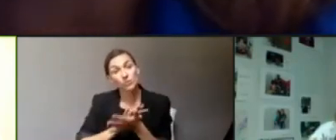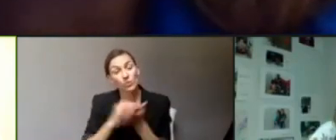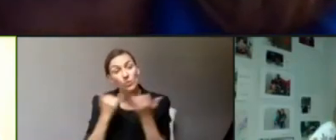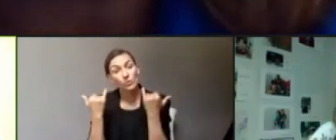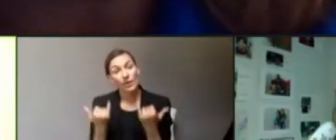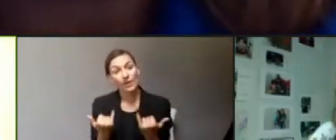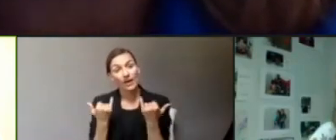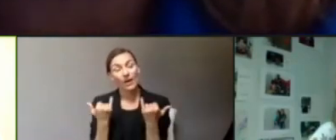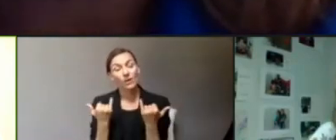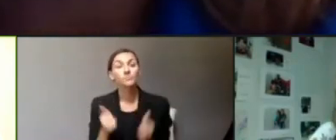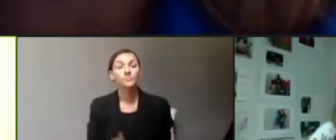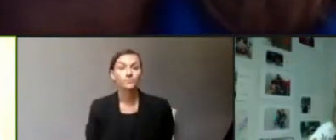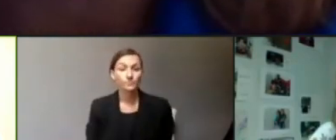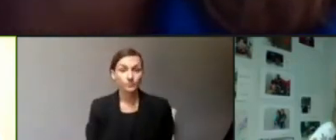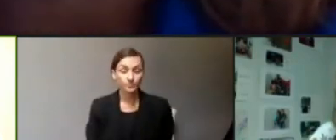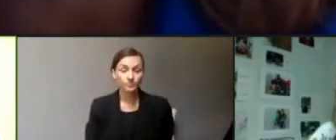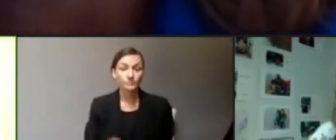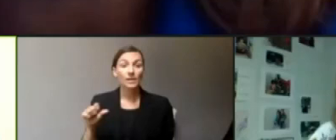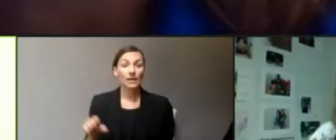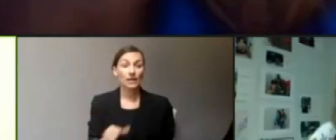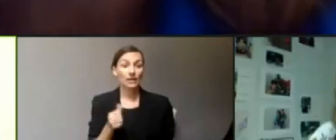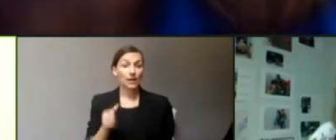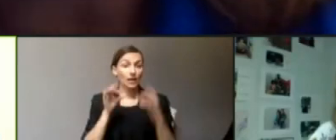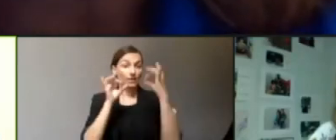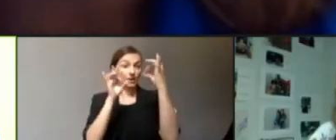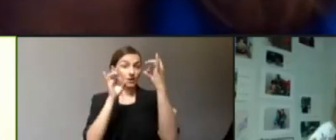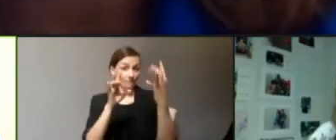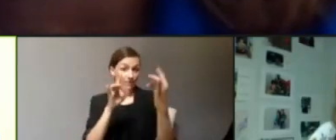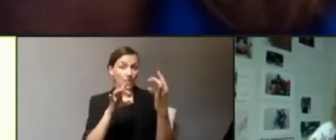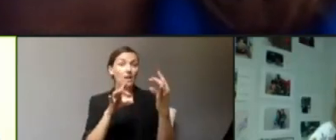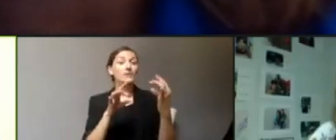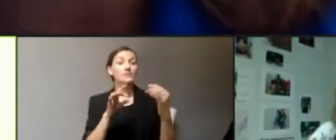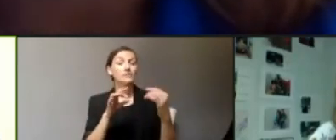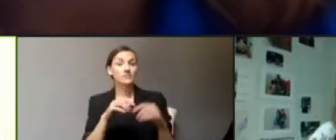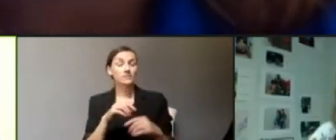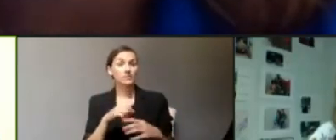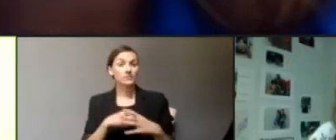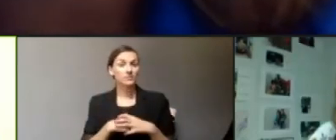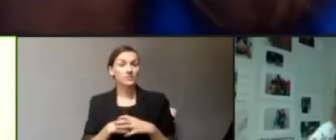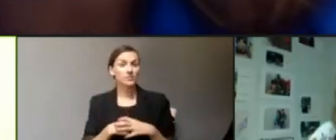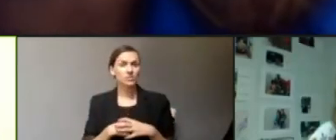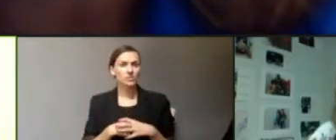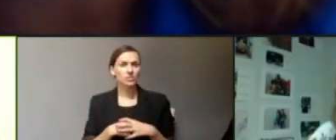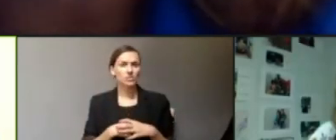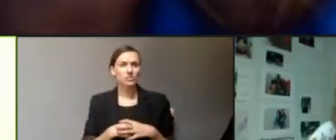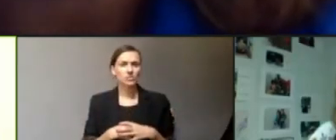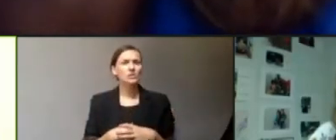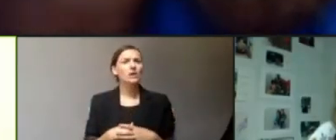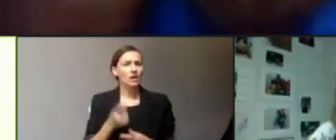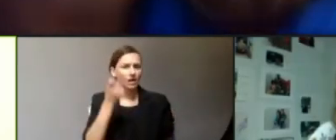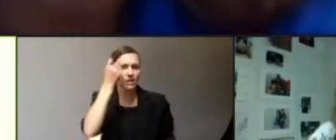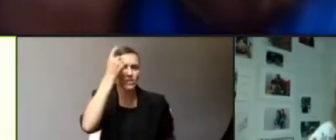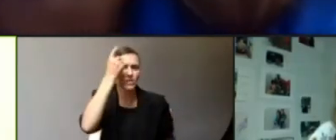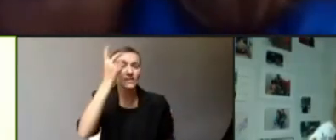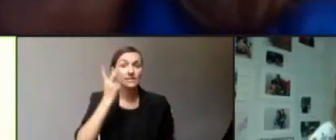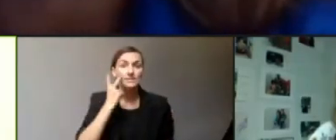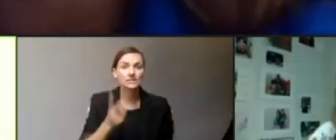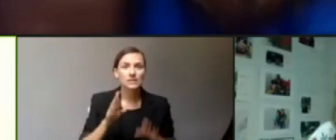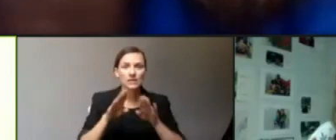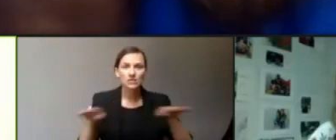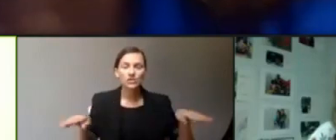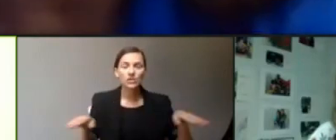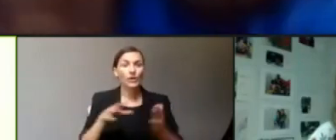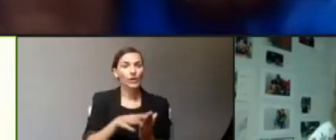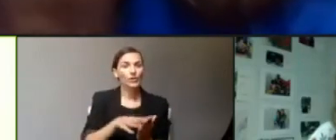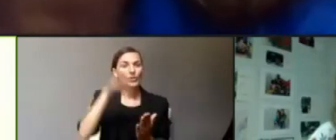now. Another piece of feedback that I got was just watching their children learn the health and safety